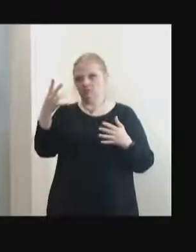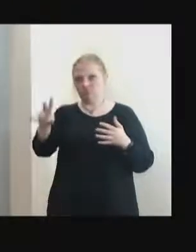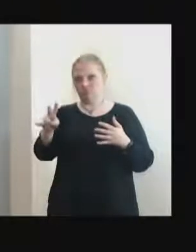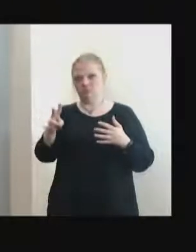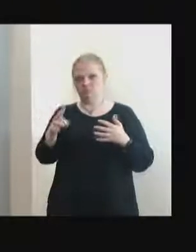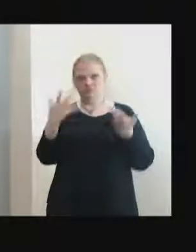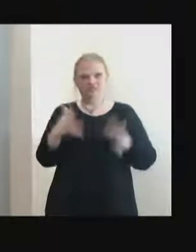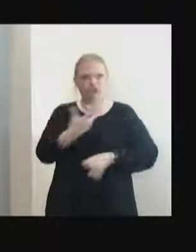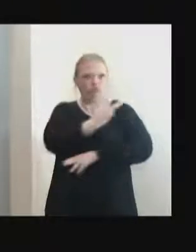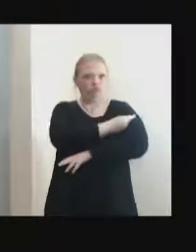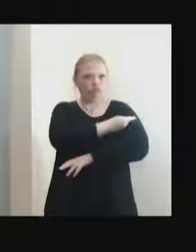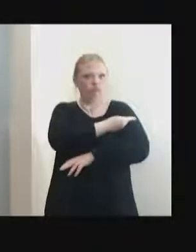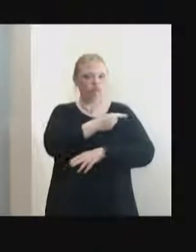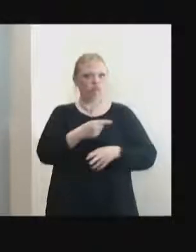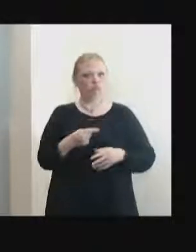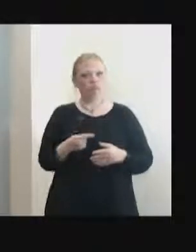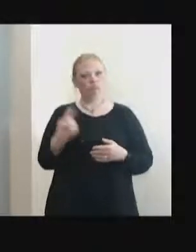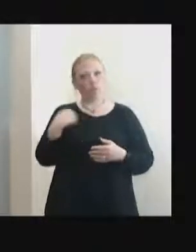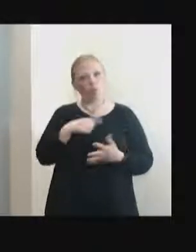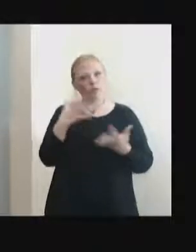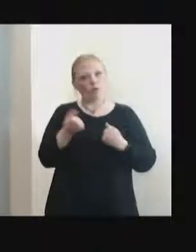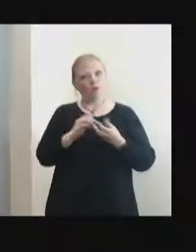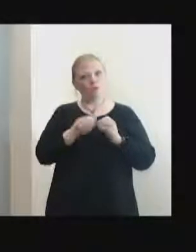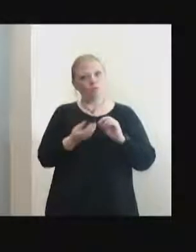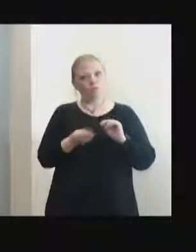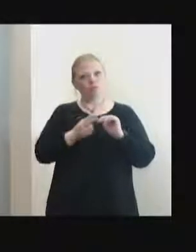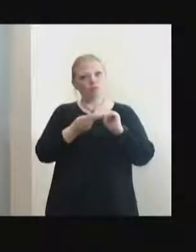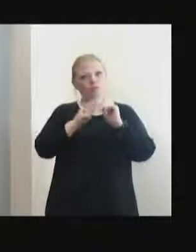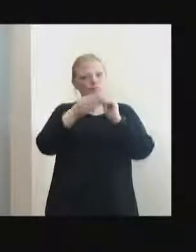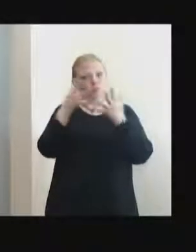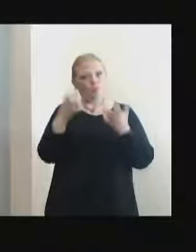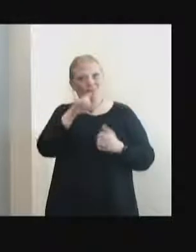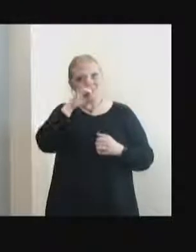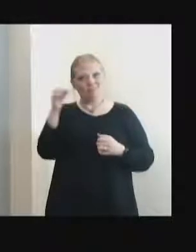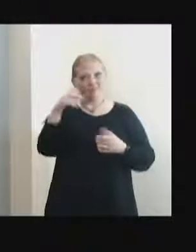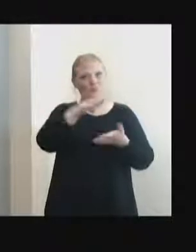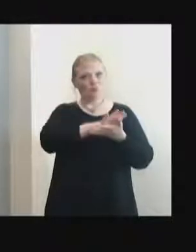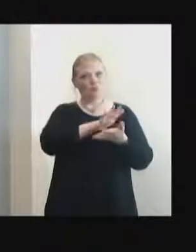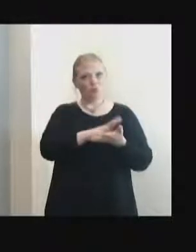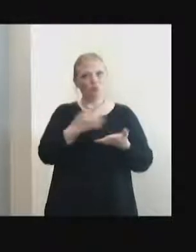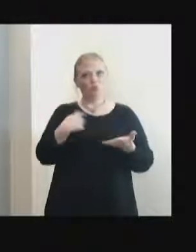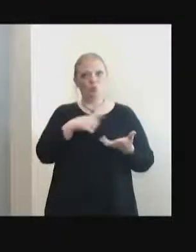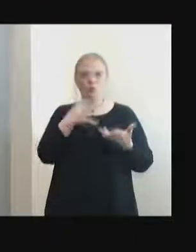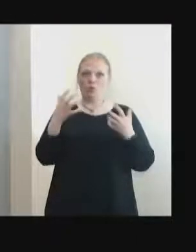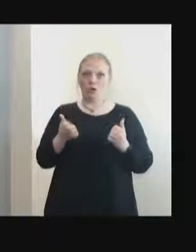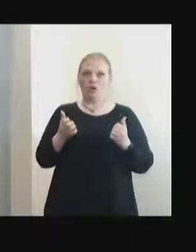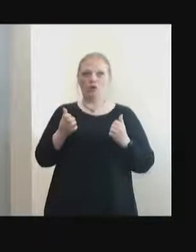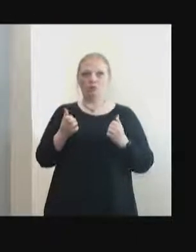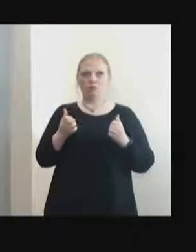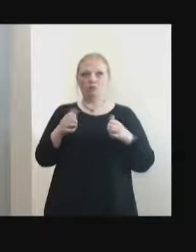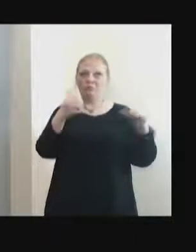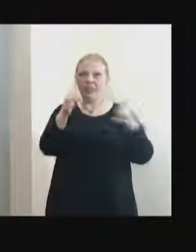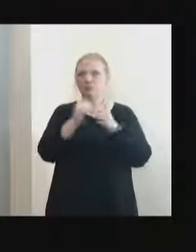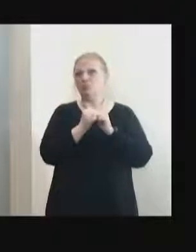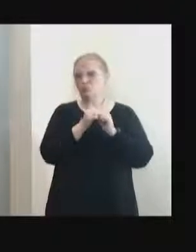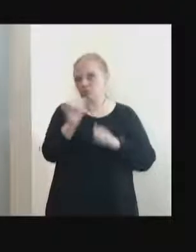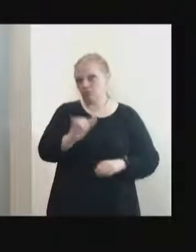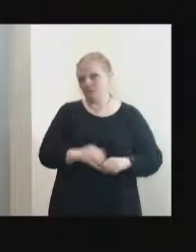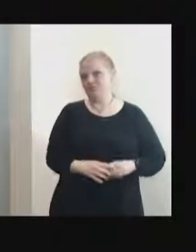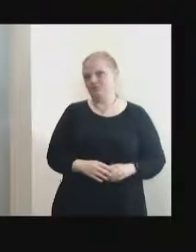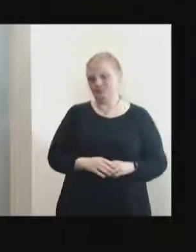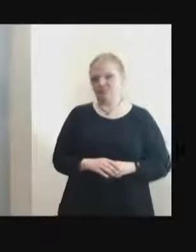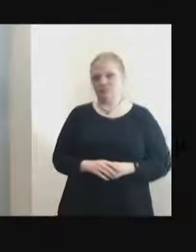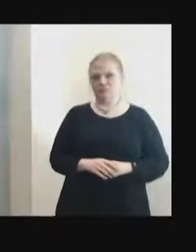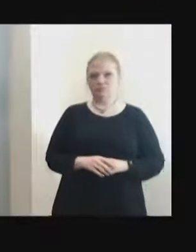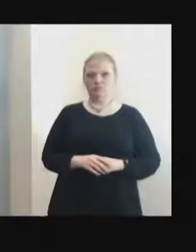with COVID-19. But we want to get those numbers up because we want to get kids back into school and we want to get them on the field playing sports. So